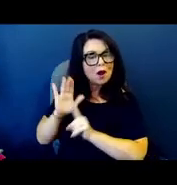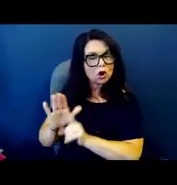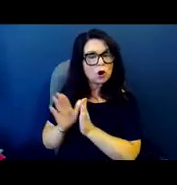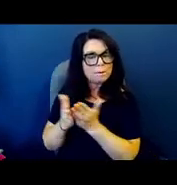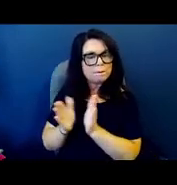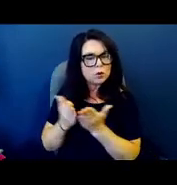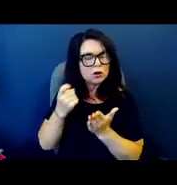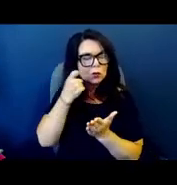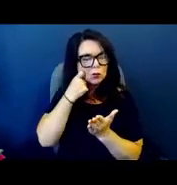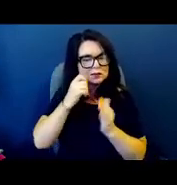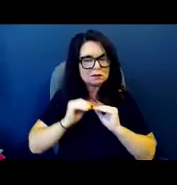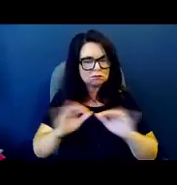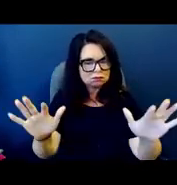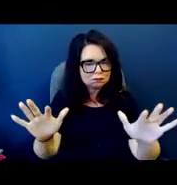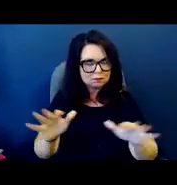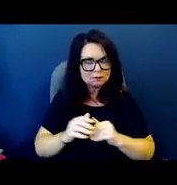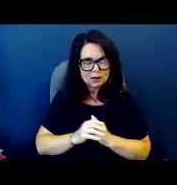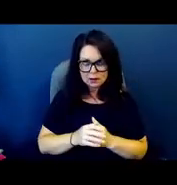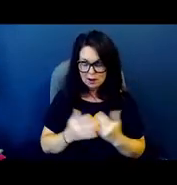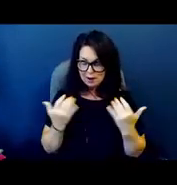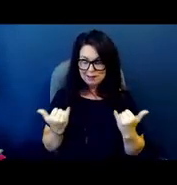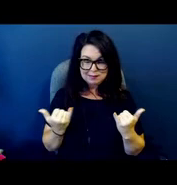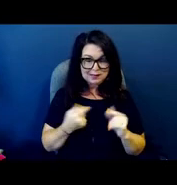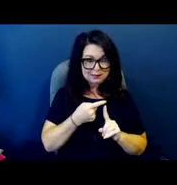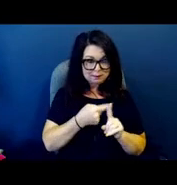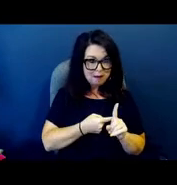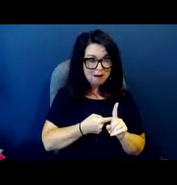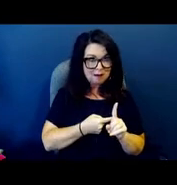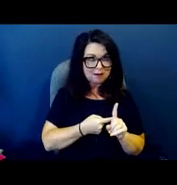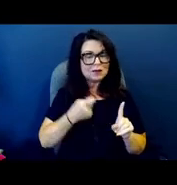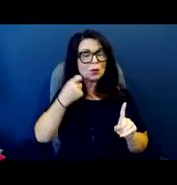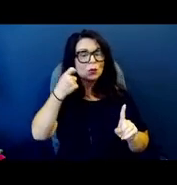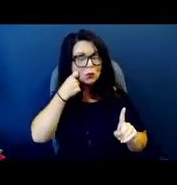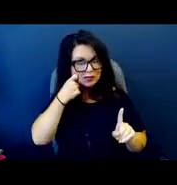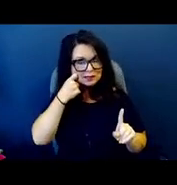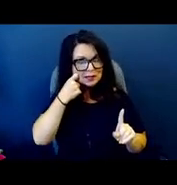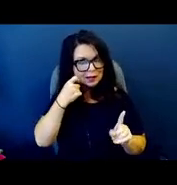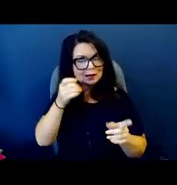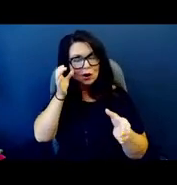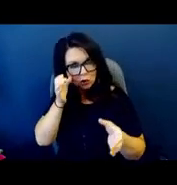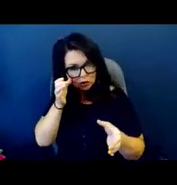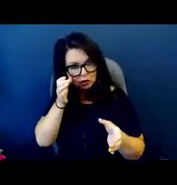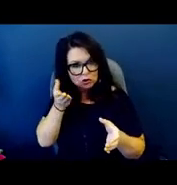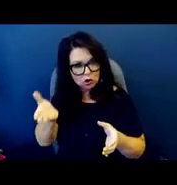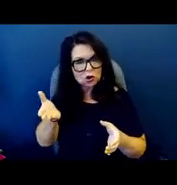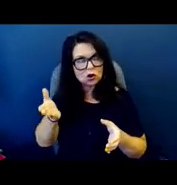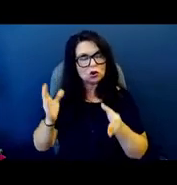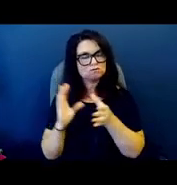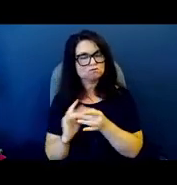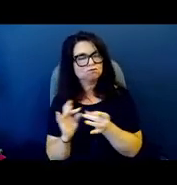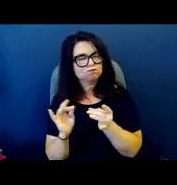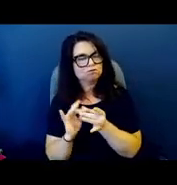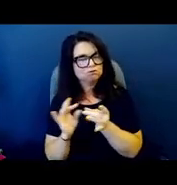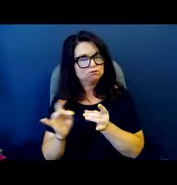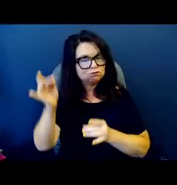month. And I heard her recently as well talk about how even within the disability community,